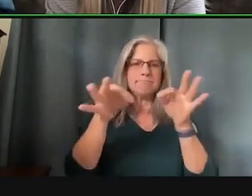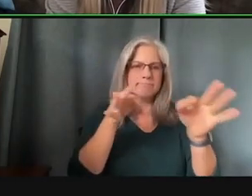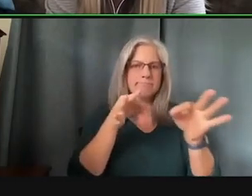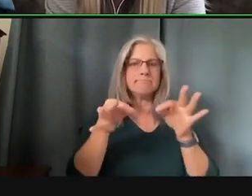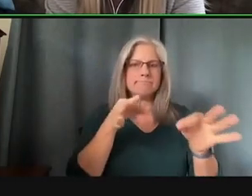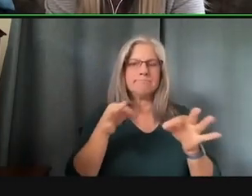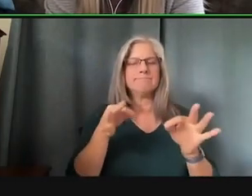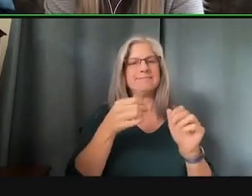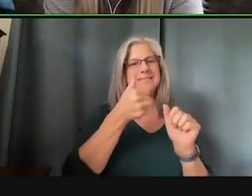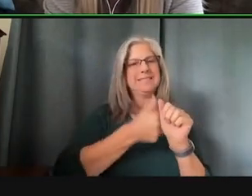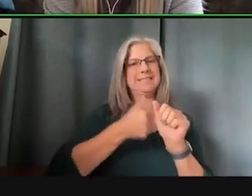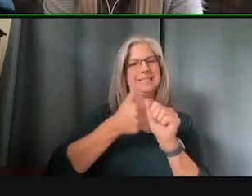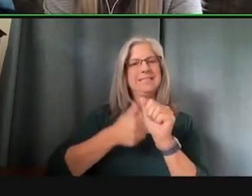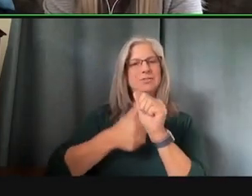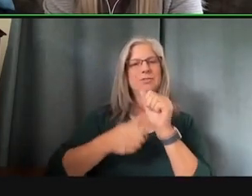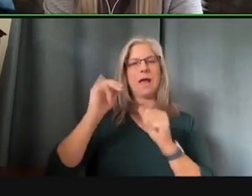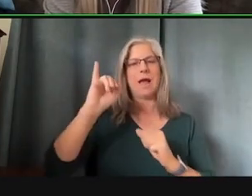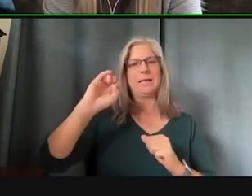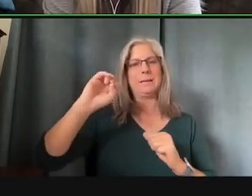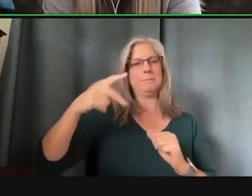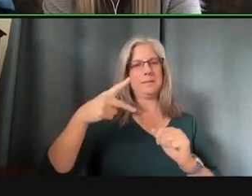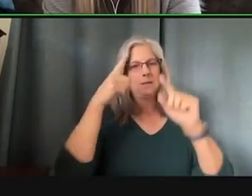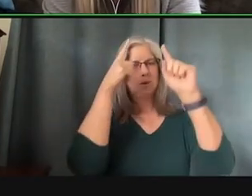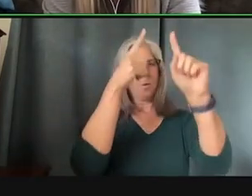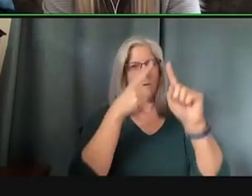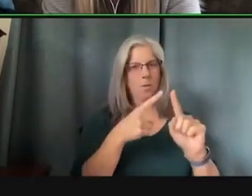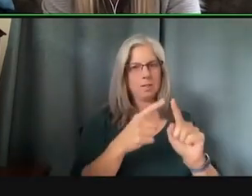in each IEP goal that we develop.